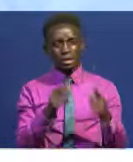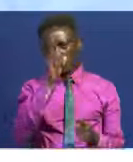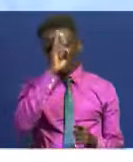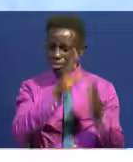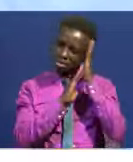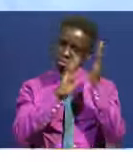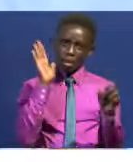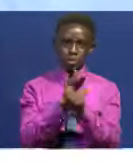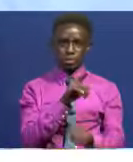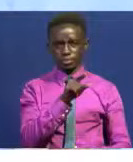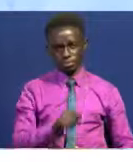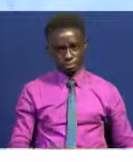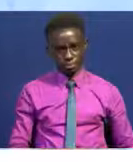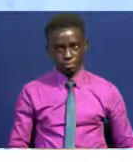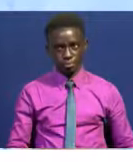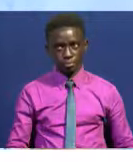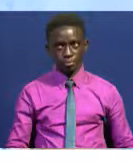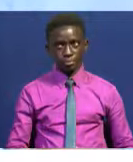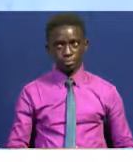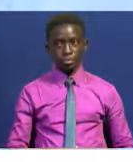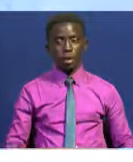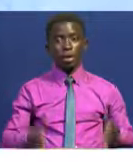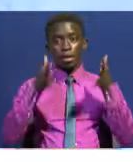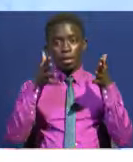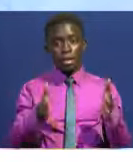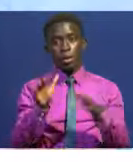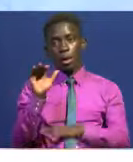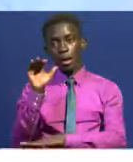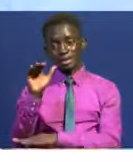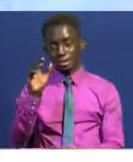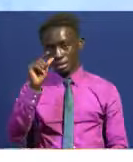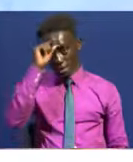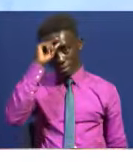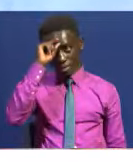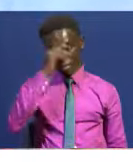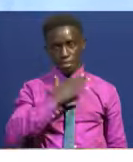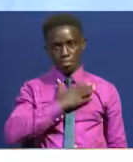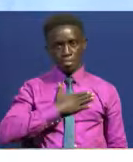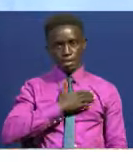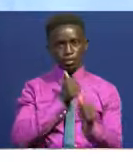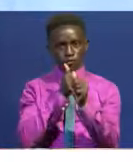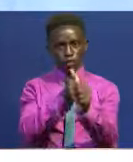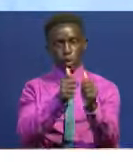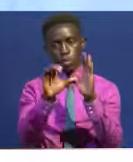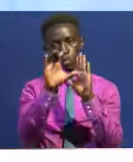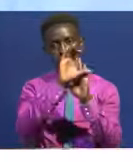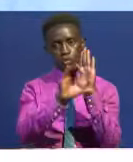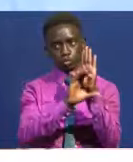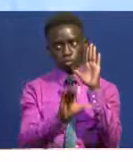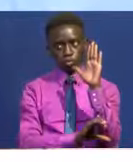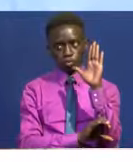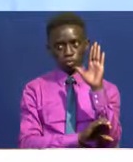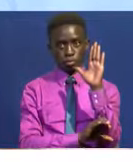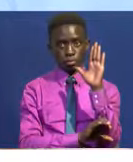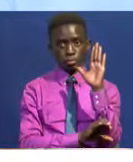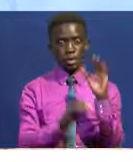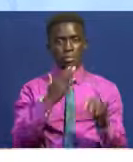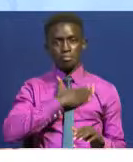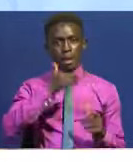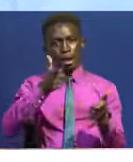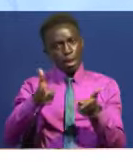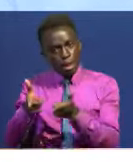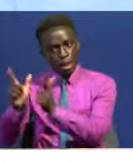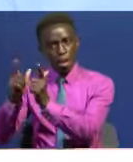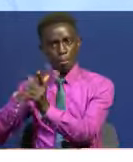are asking that the government abides by the constitution and allow